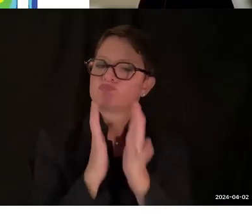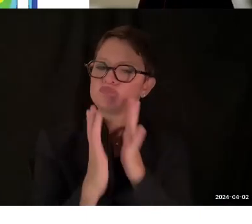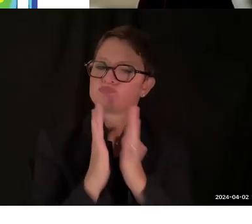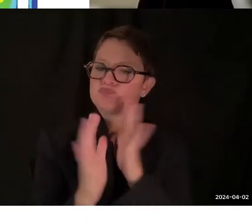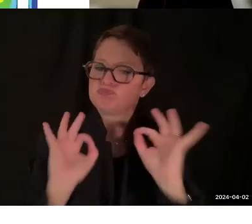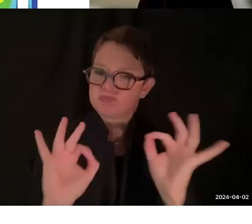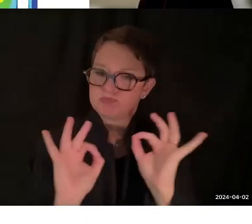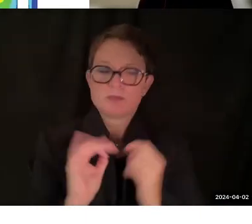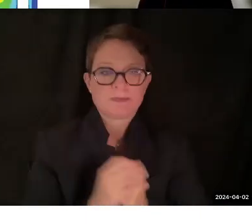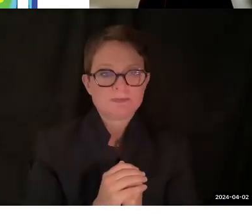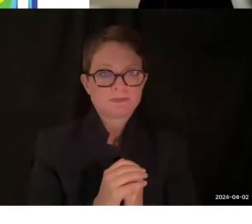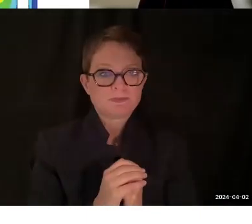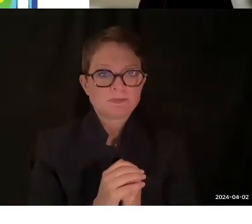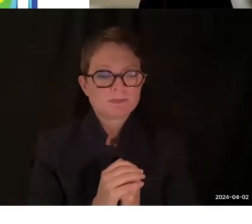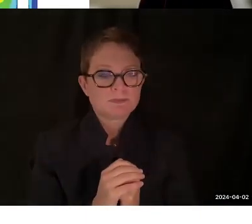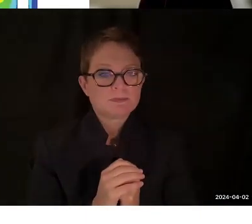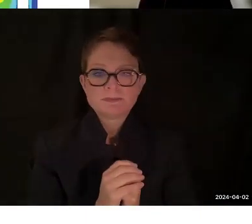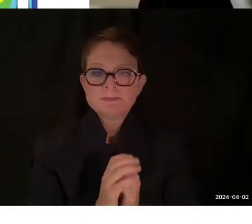around the arena.